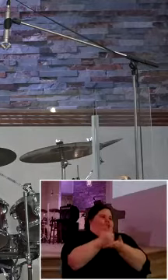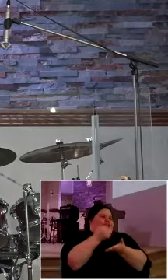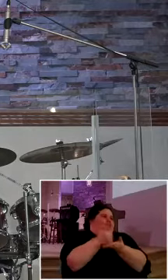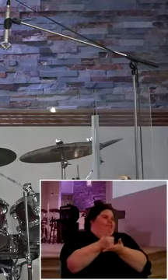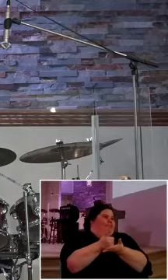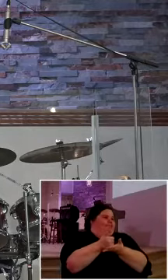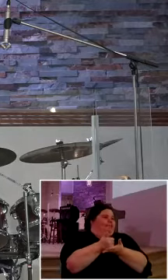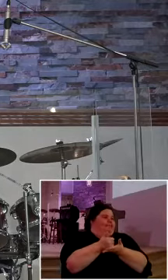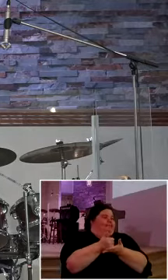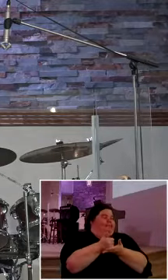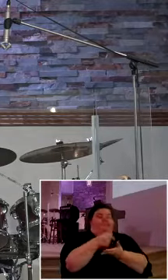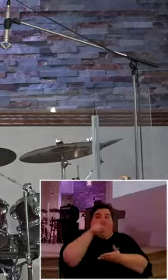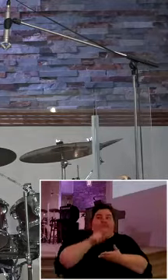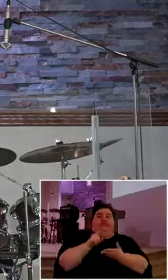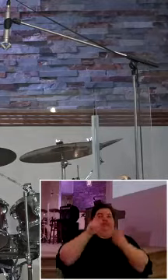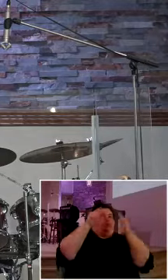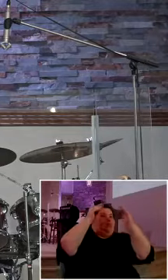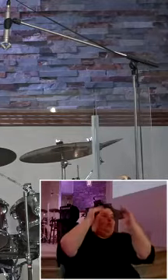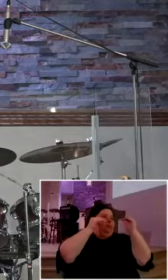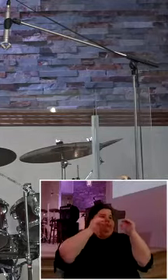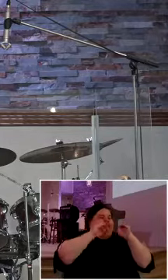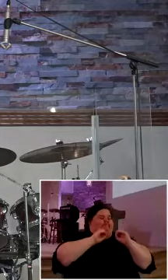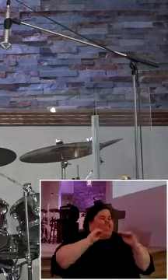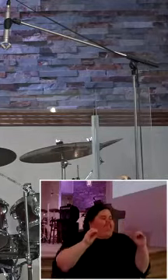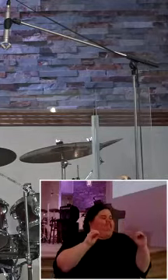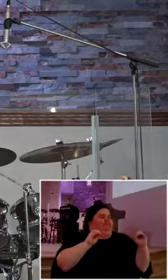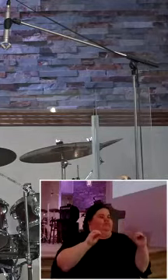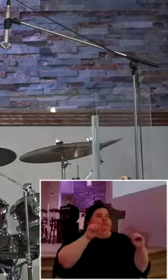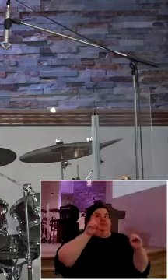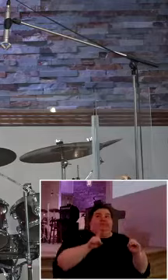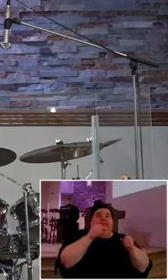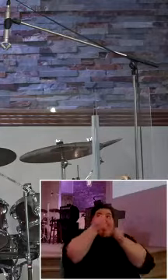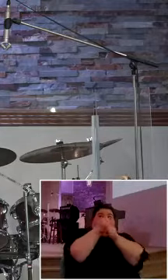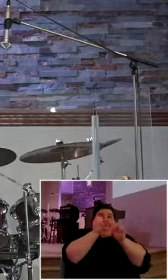all needed a hope. We all needed a Savior.